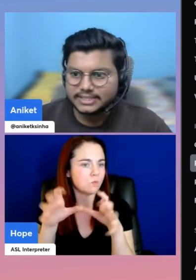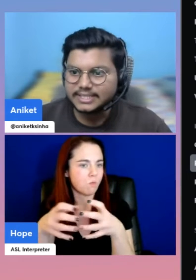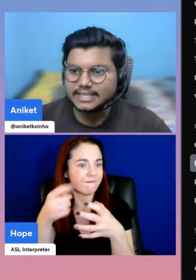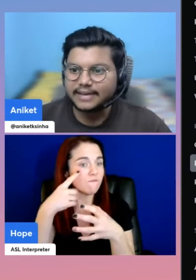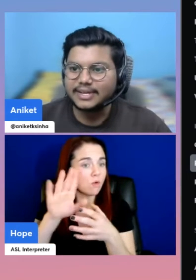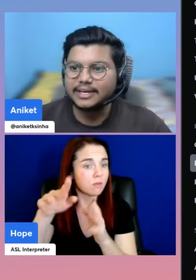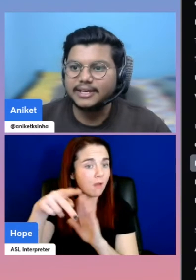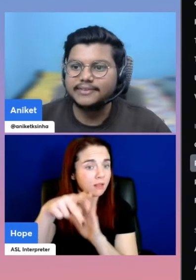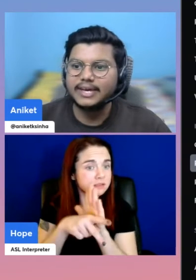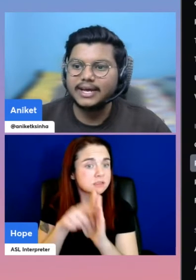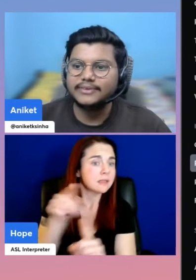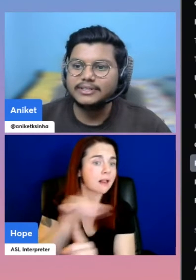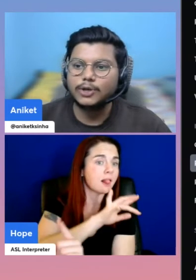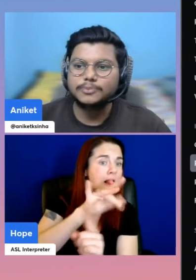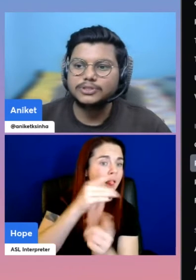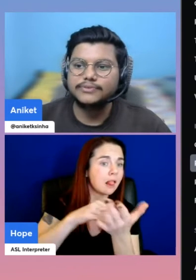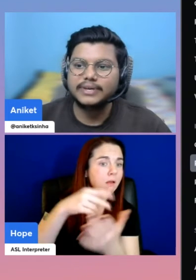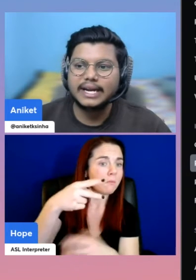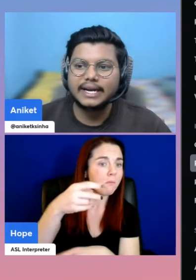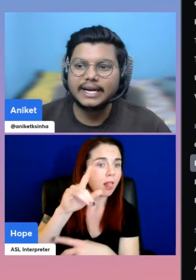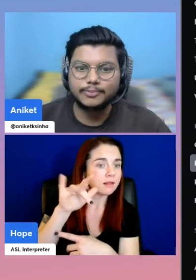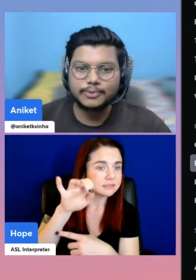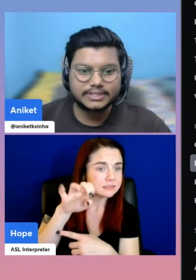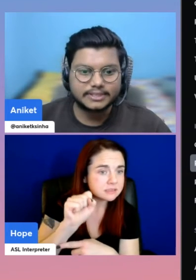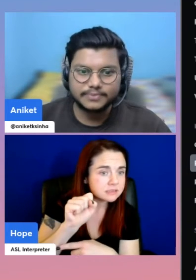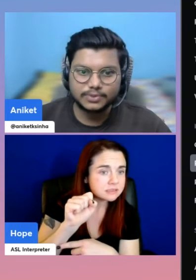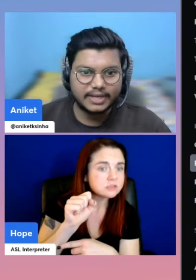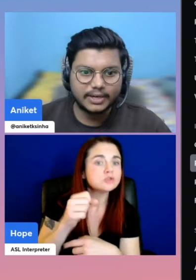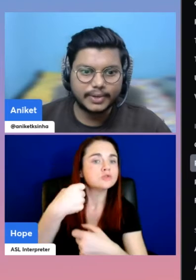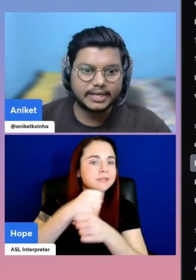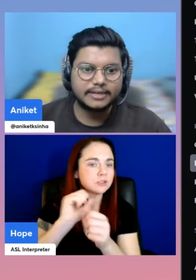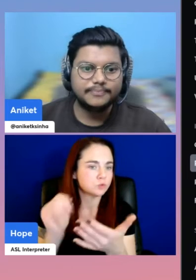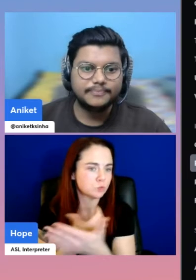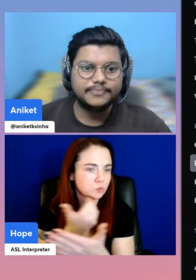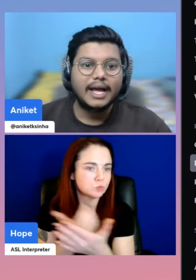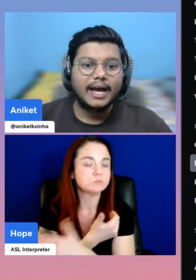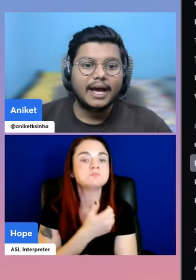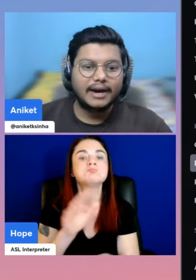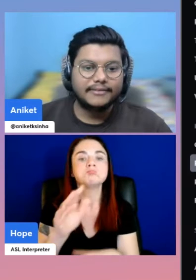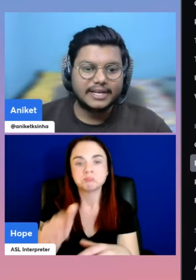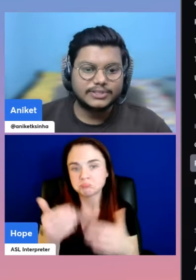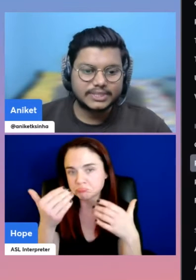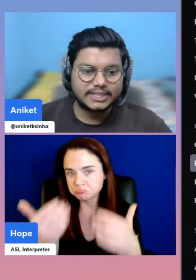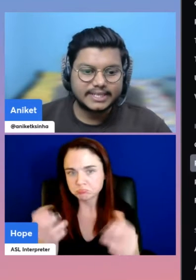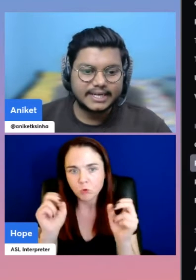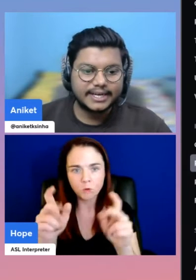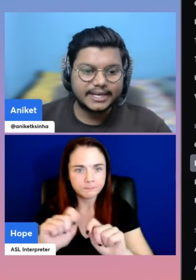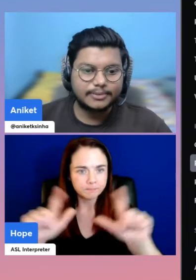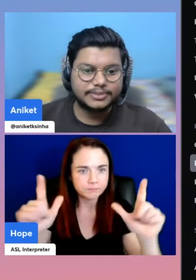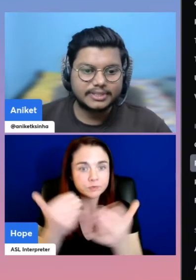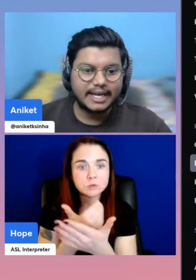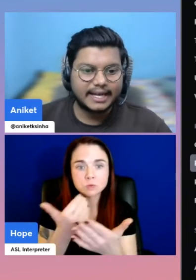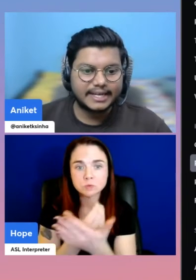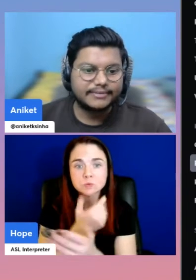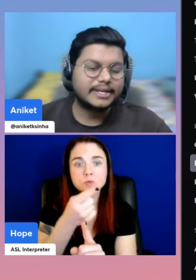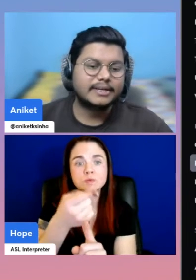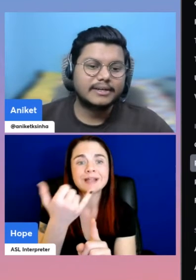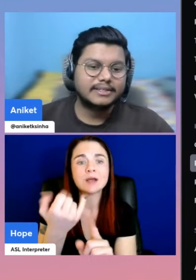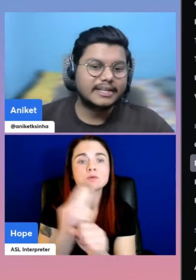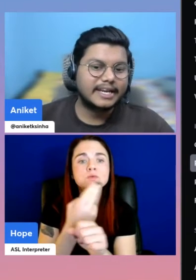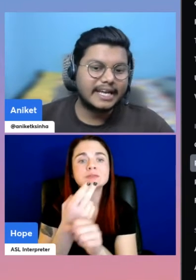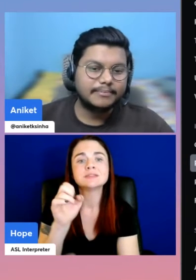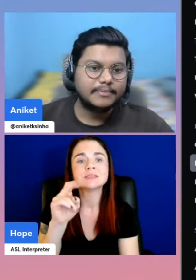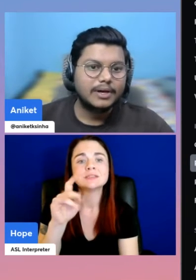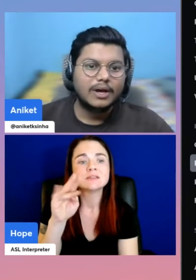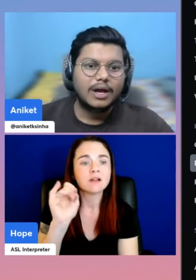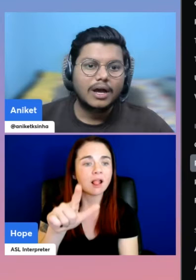just to policies, and here we are having the option of create a new policy. So we are going here. We are choosing the Sentinel option and giving